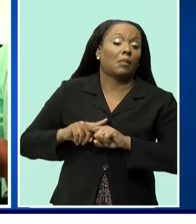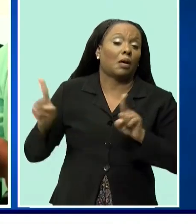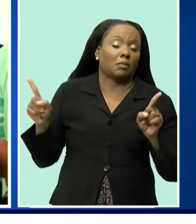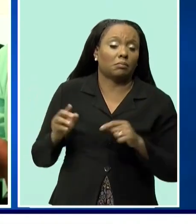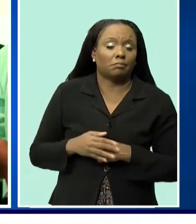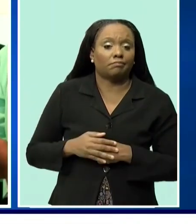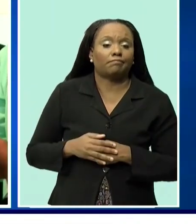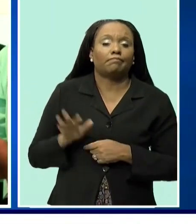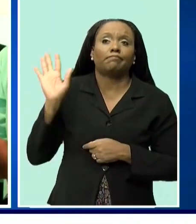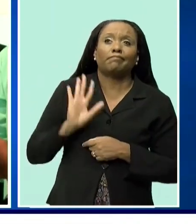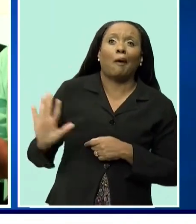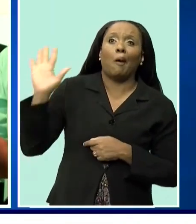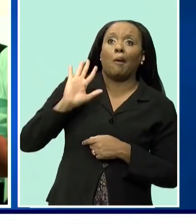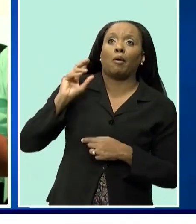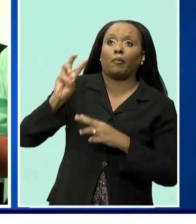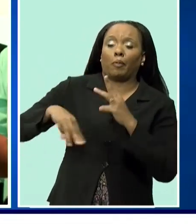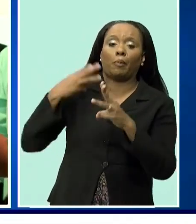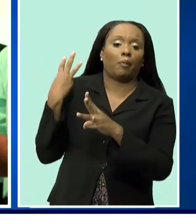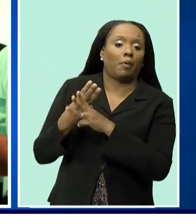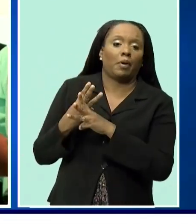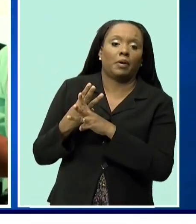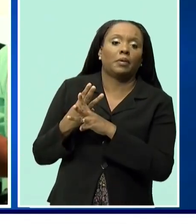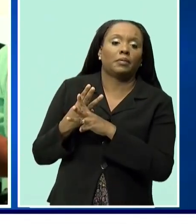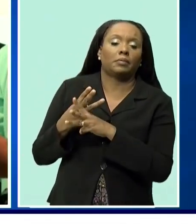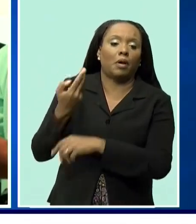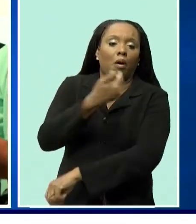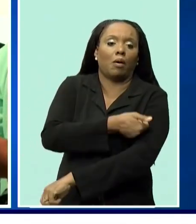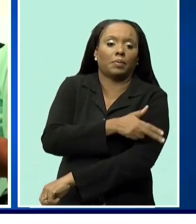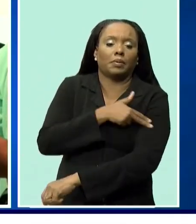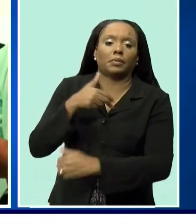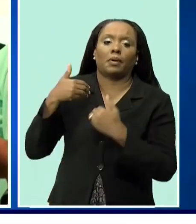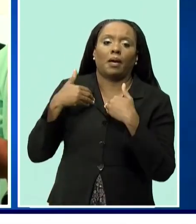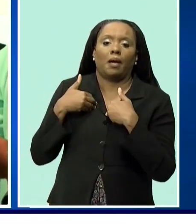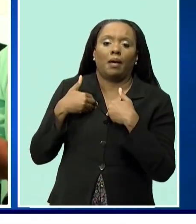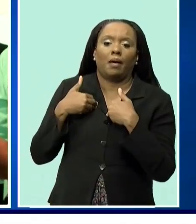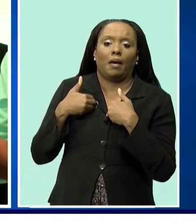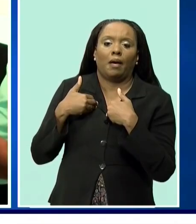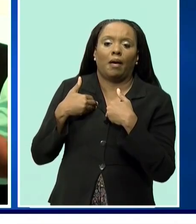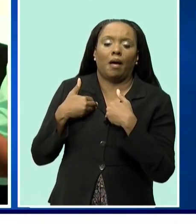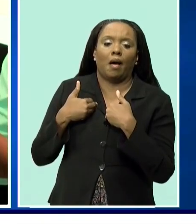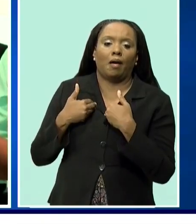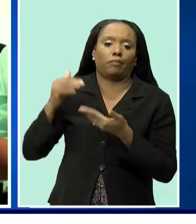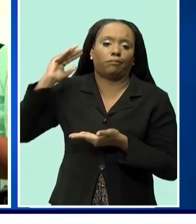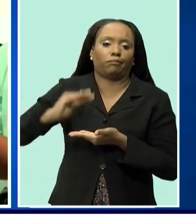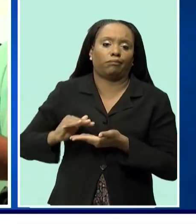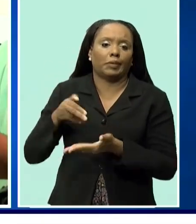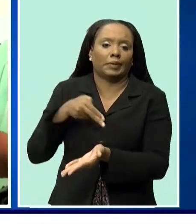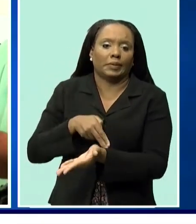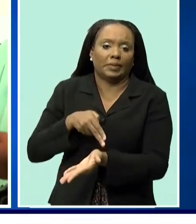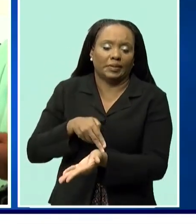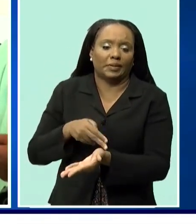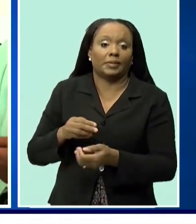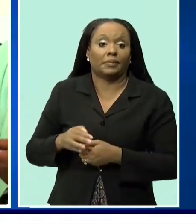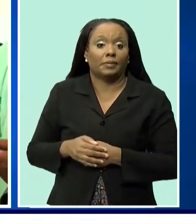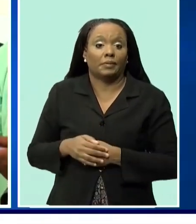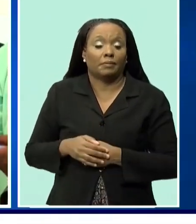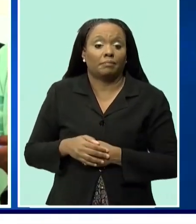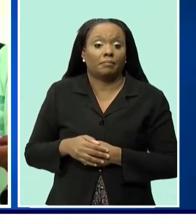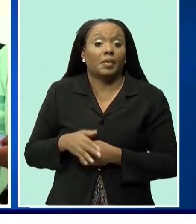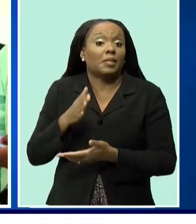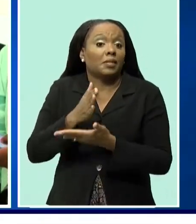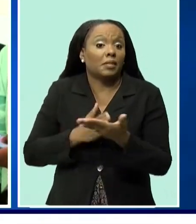globally, we are faced with nursing shortages. And there are some countries like Ghana who are producing